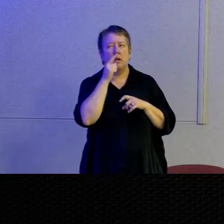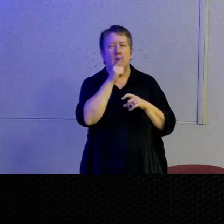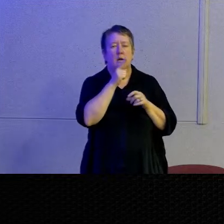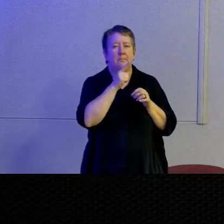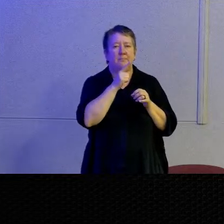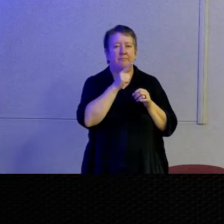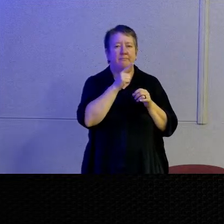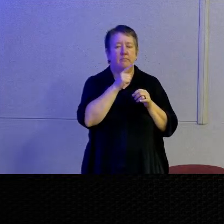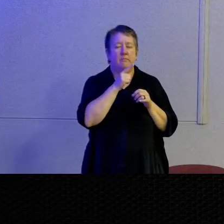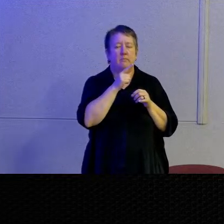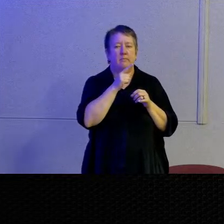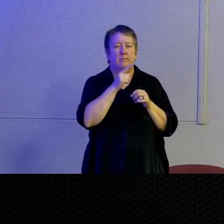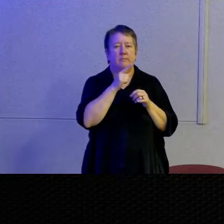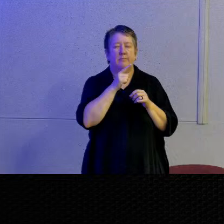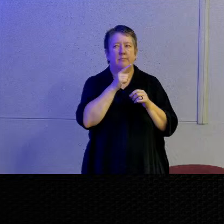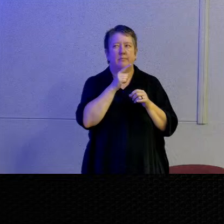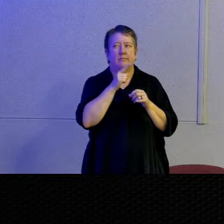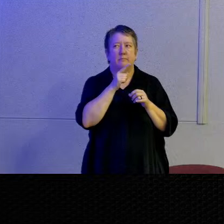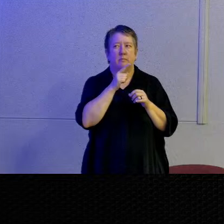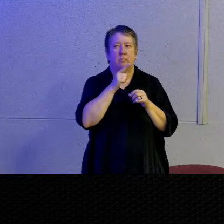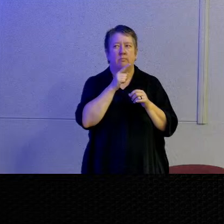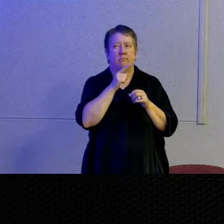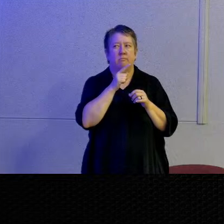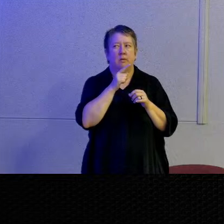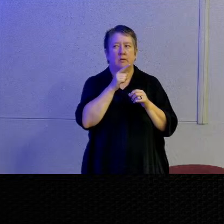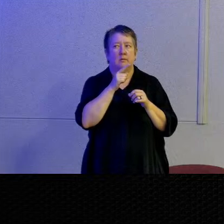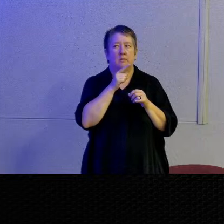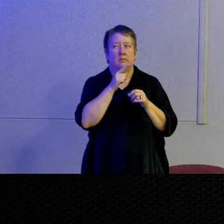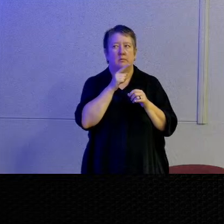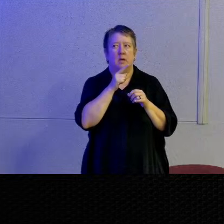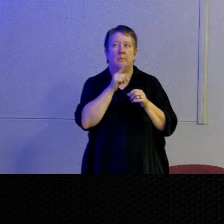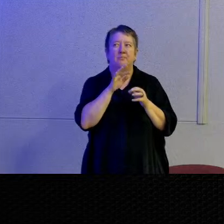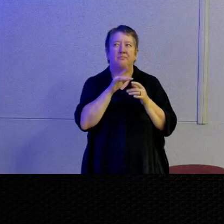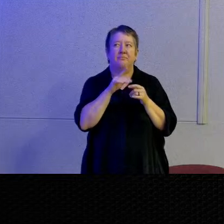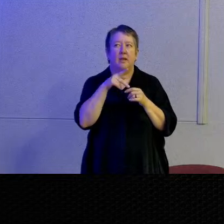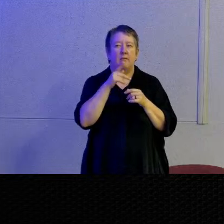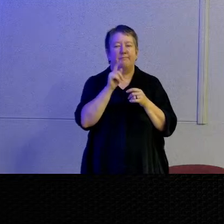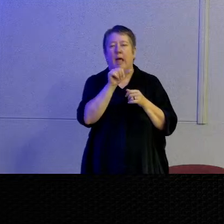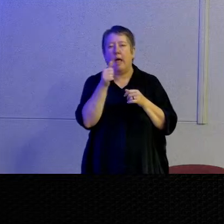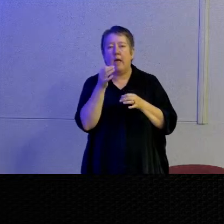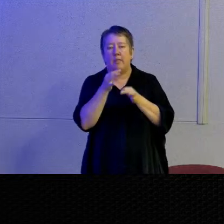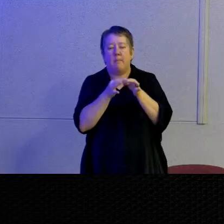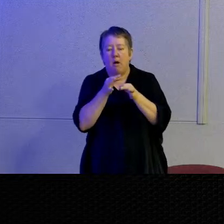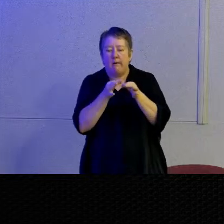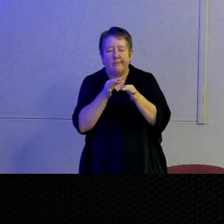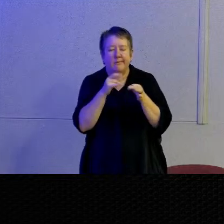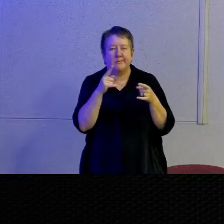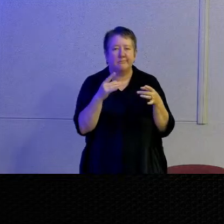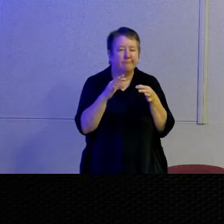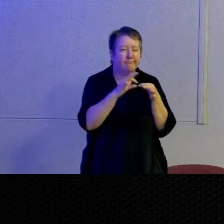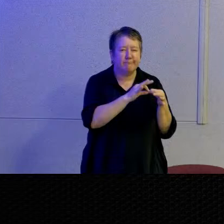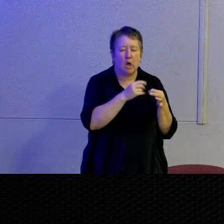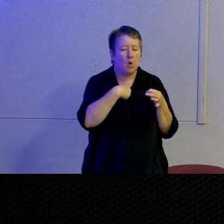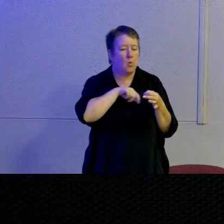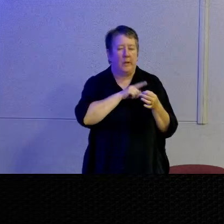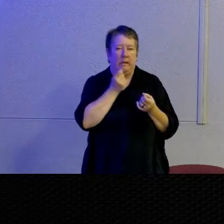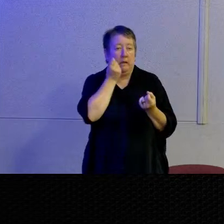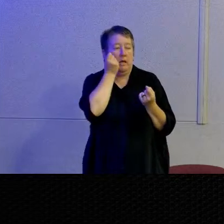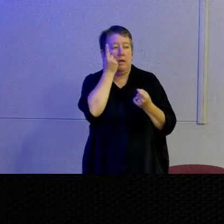matter particles, what we call Yukawa couplings. We don't understand them. There's a question of the